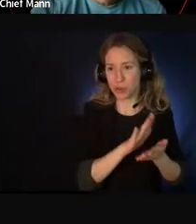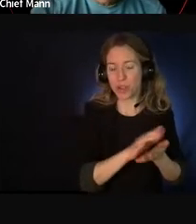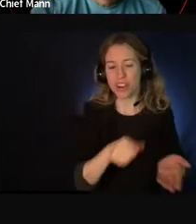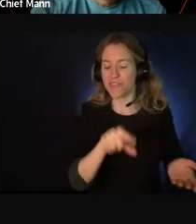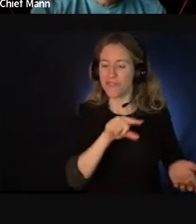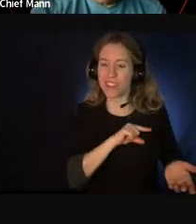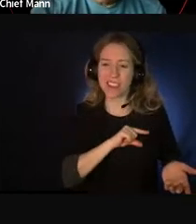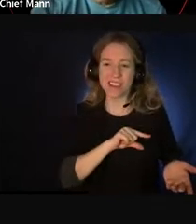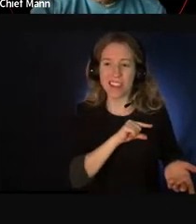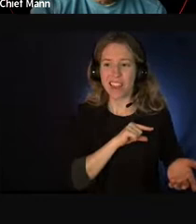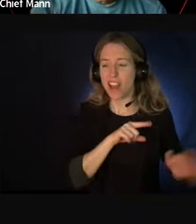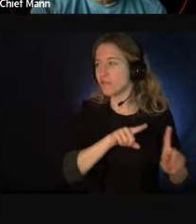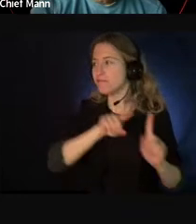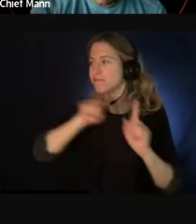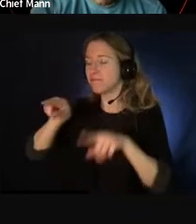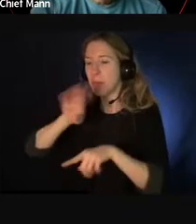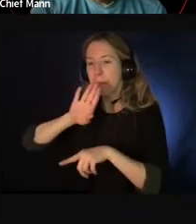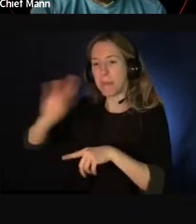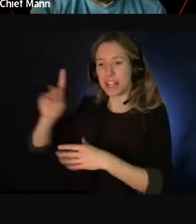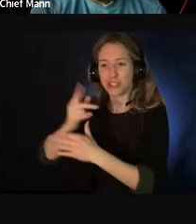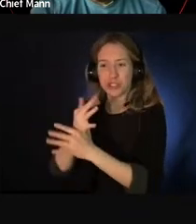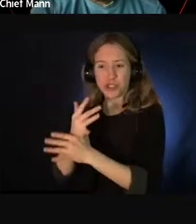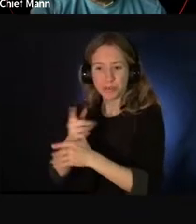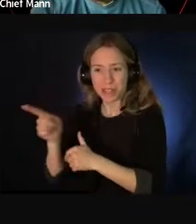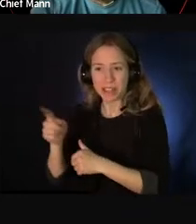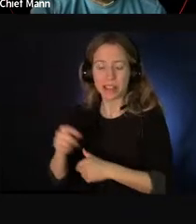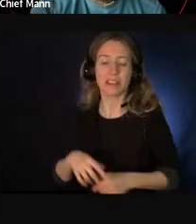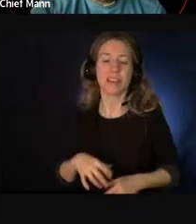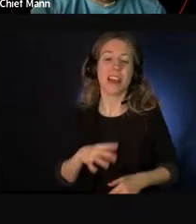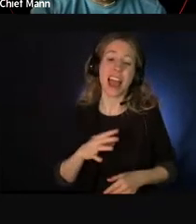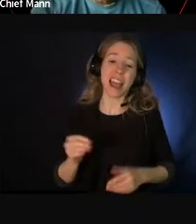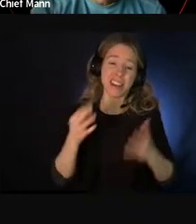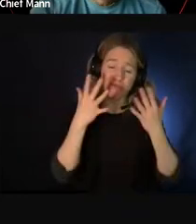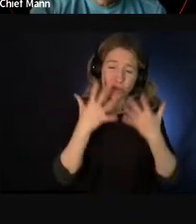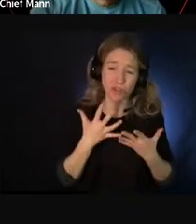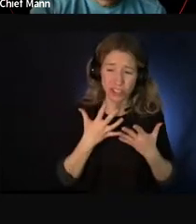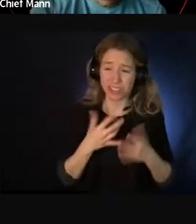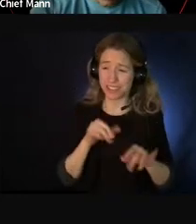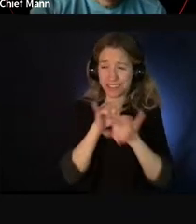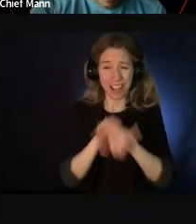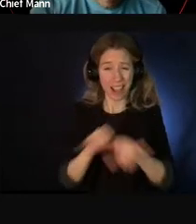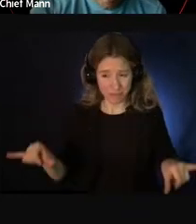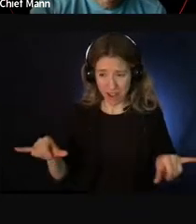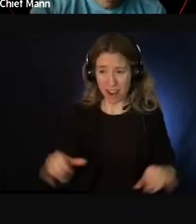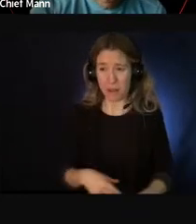time, Adolf Hitler began to do sweeps and to